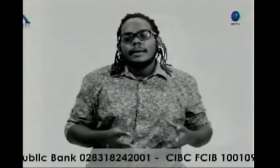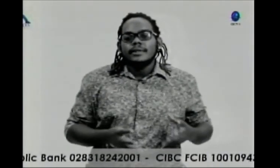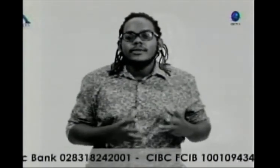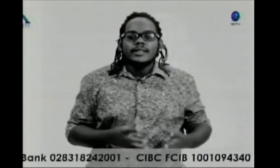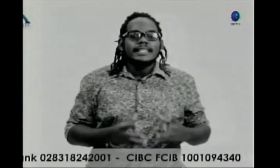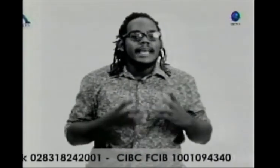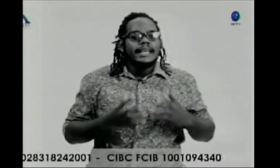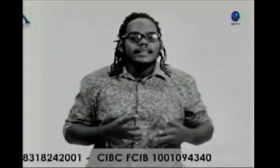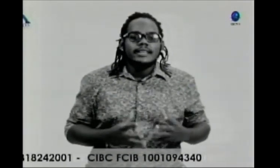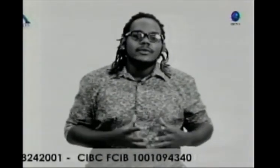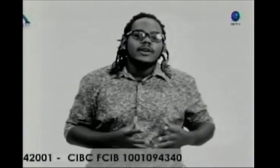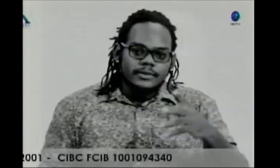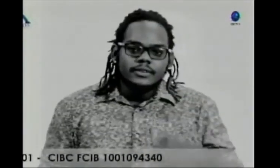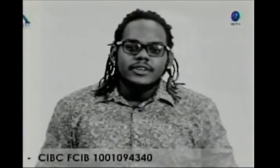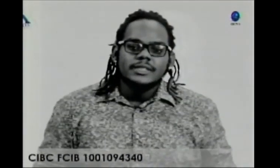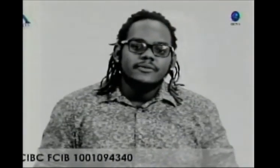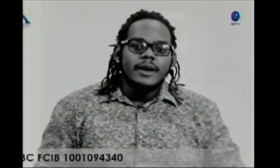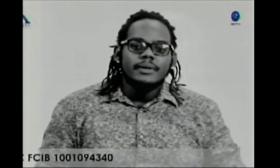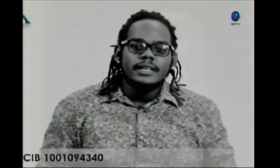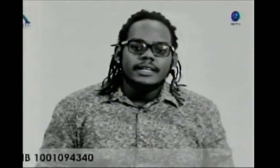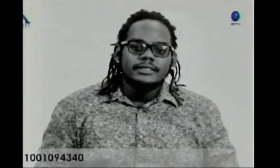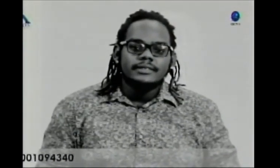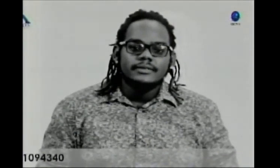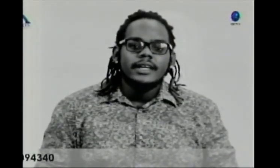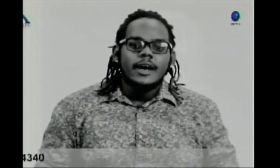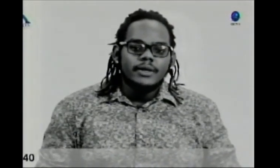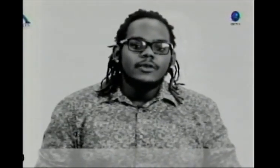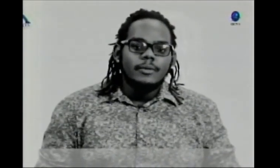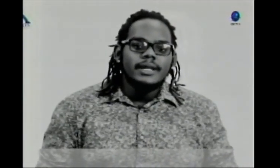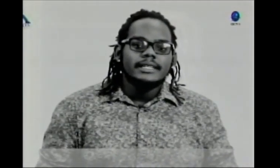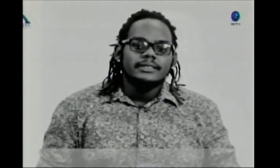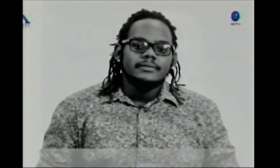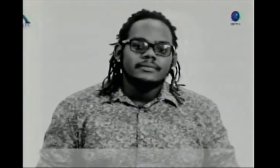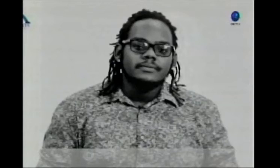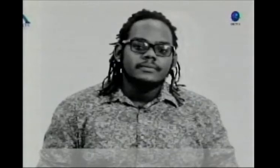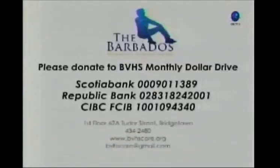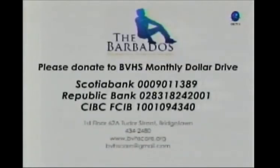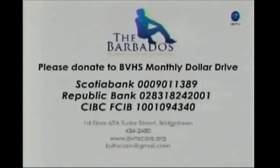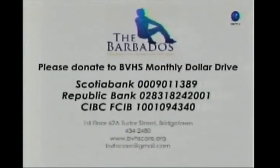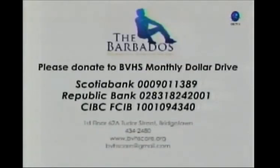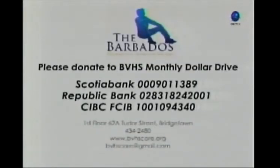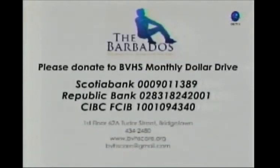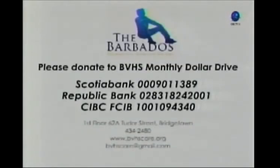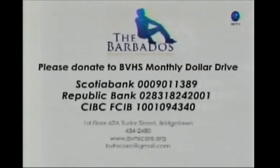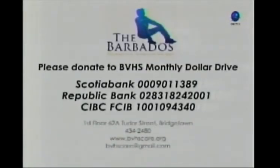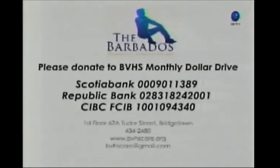by simply donating anything you got. Trust me, families, help the homeless.